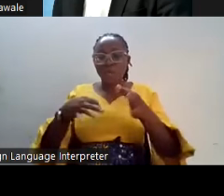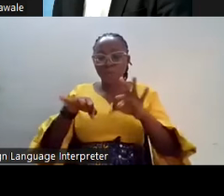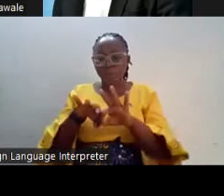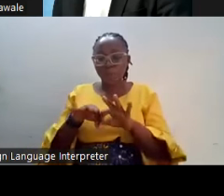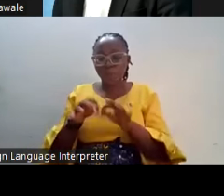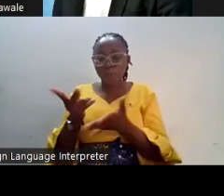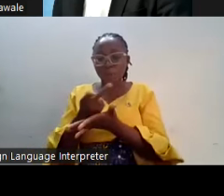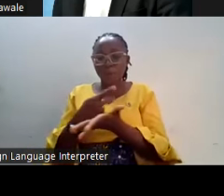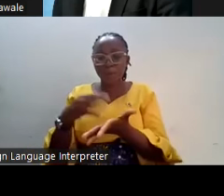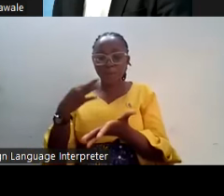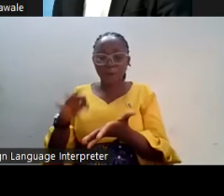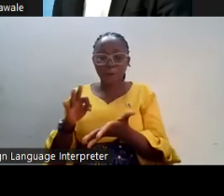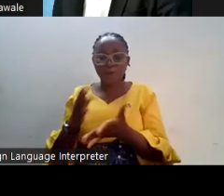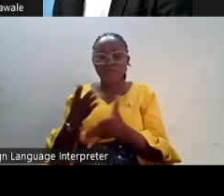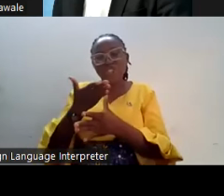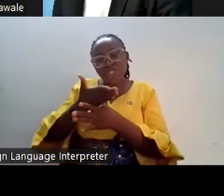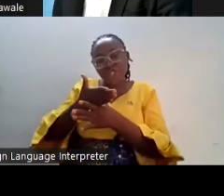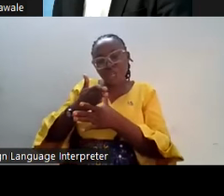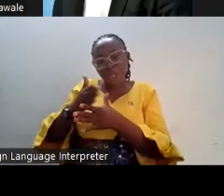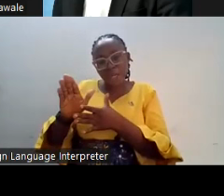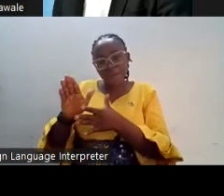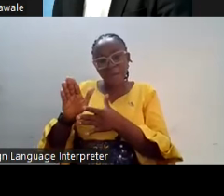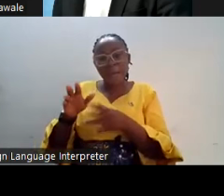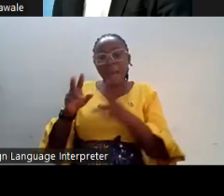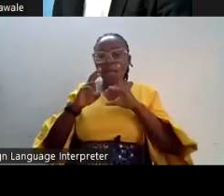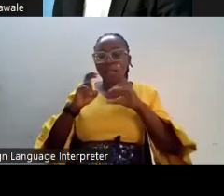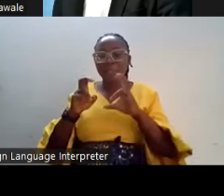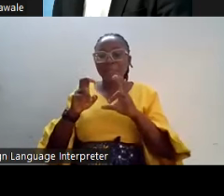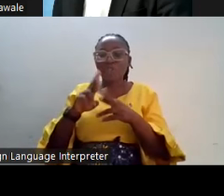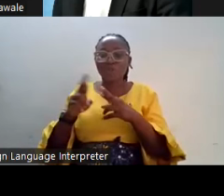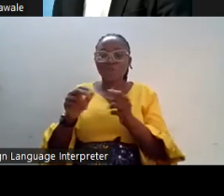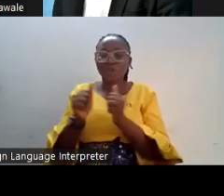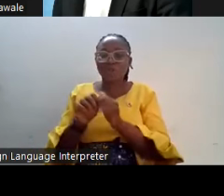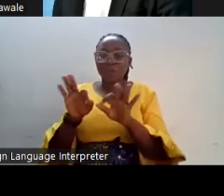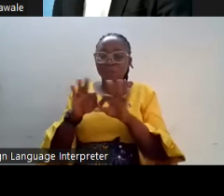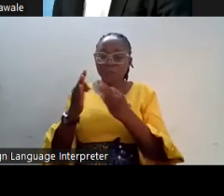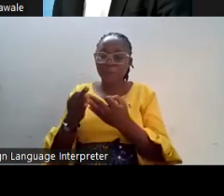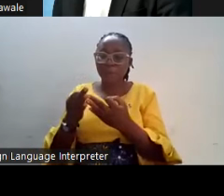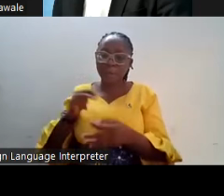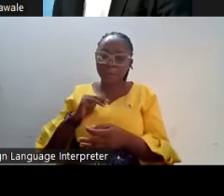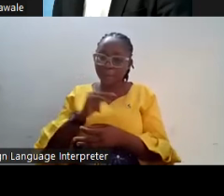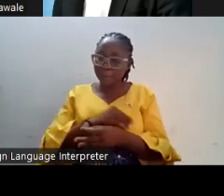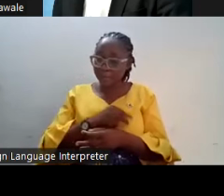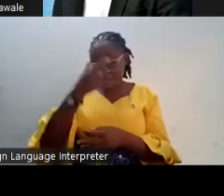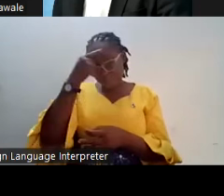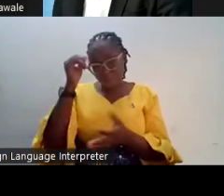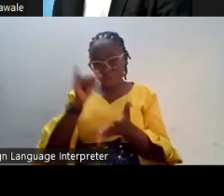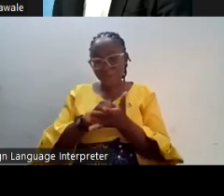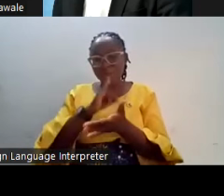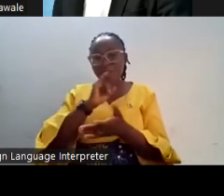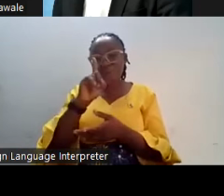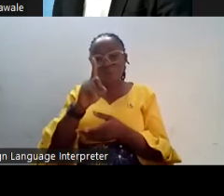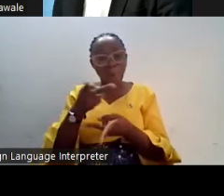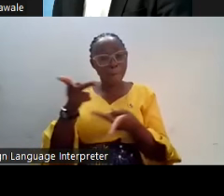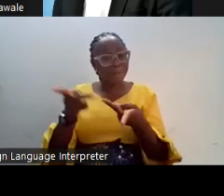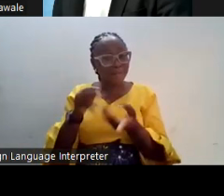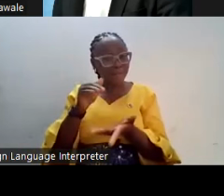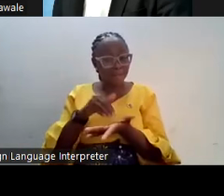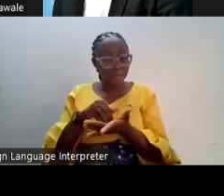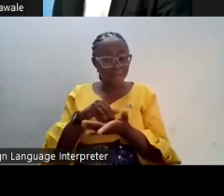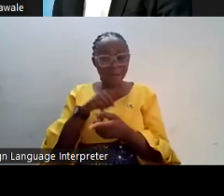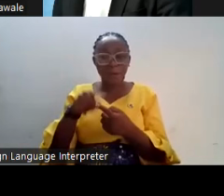do you share assessment results with family members? Because that is one place that, again, when I was